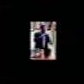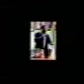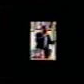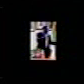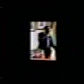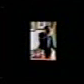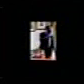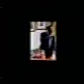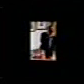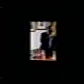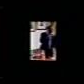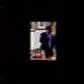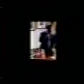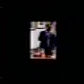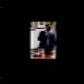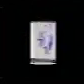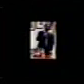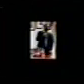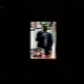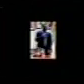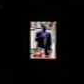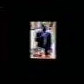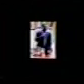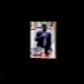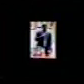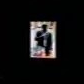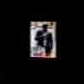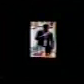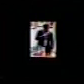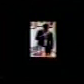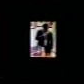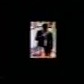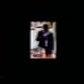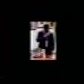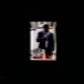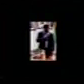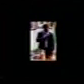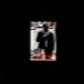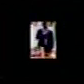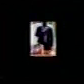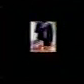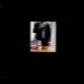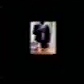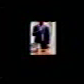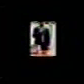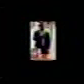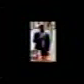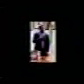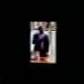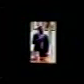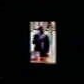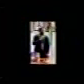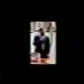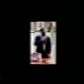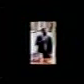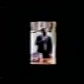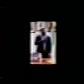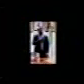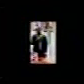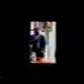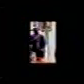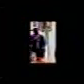good thing that is going to come your way, there is that thing that will bring discouragement, and then you go back, you withdraw from